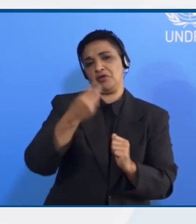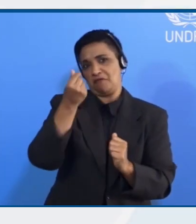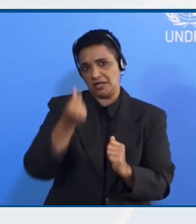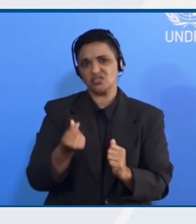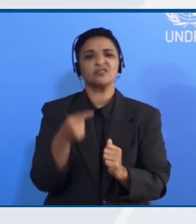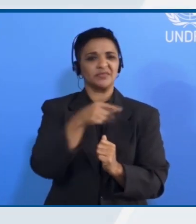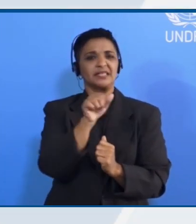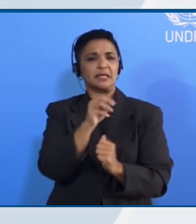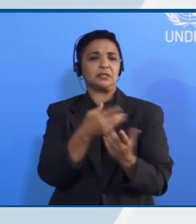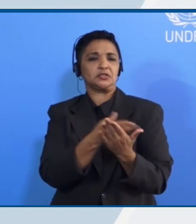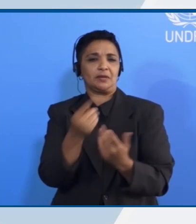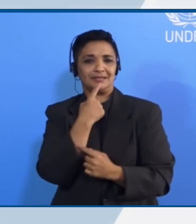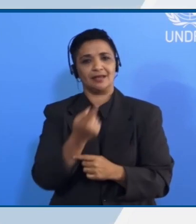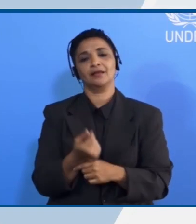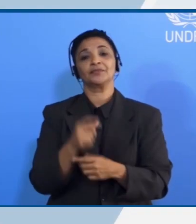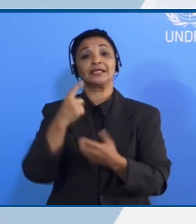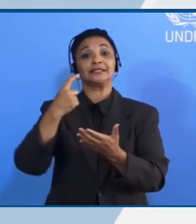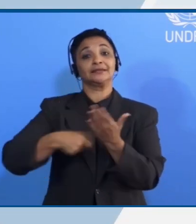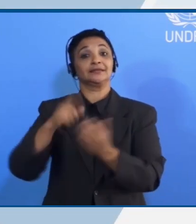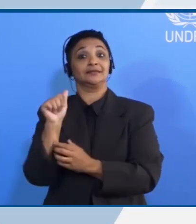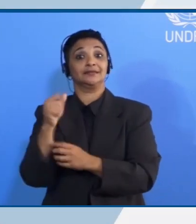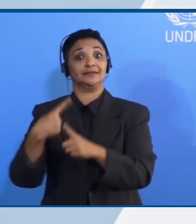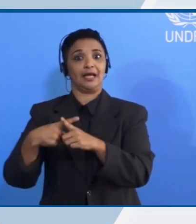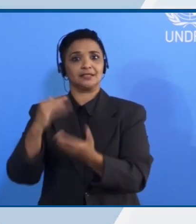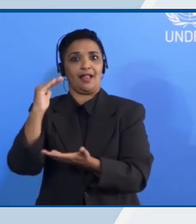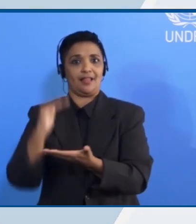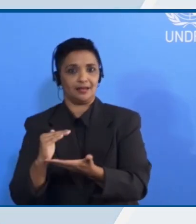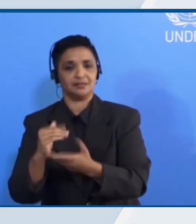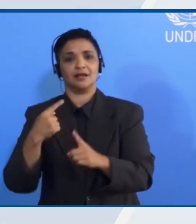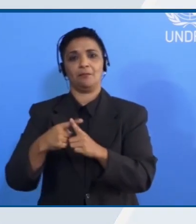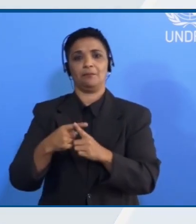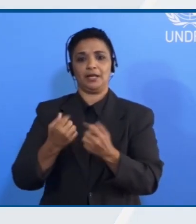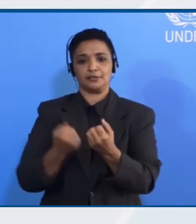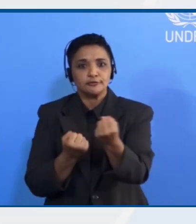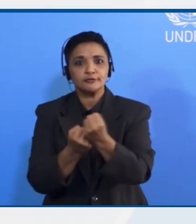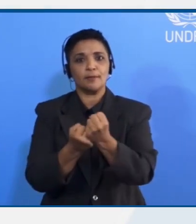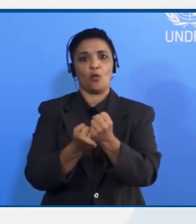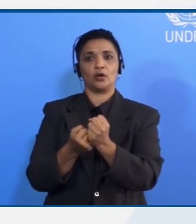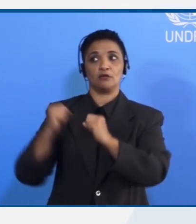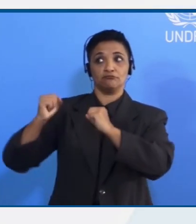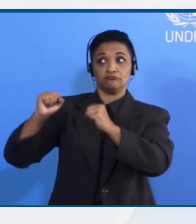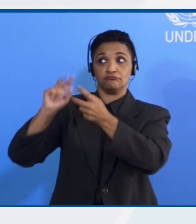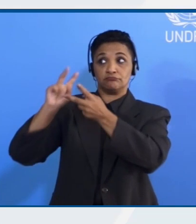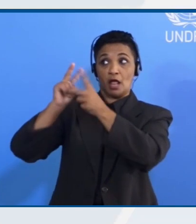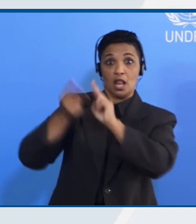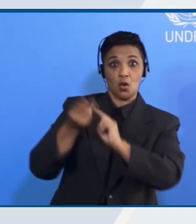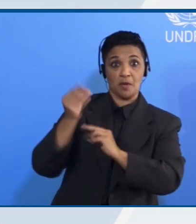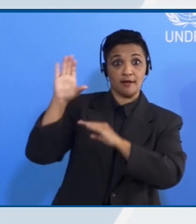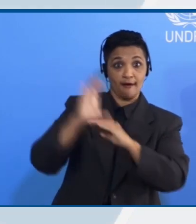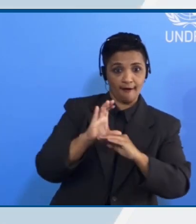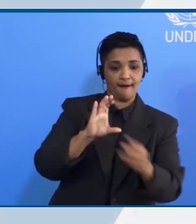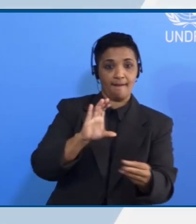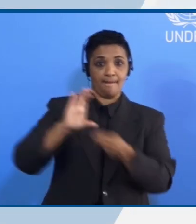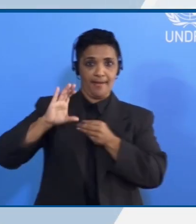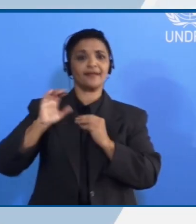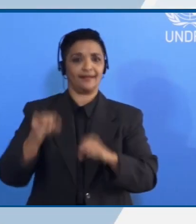mentioned some of them, from tax breaks to benefits, guarantees, enhancement, concessional loans, and so on. I would